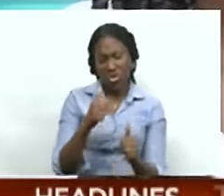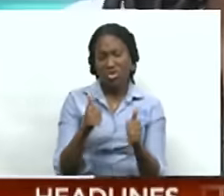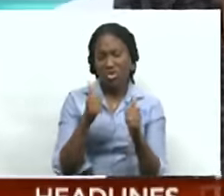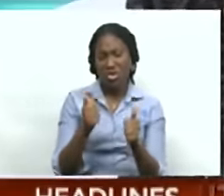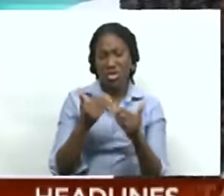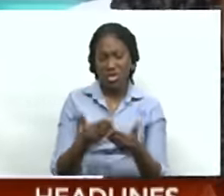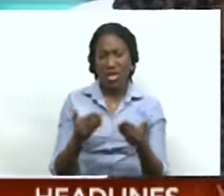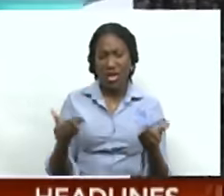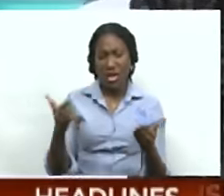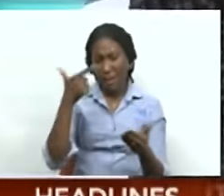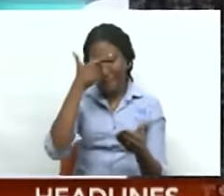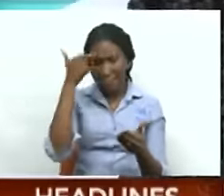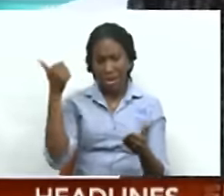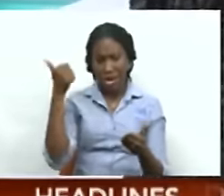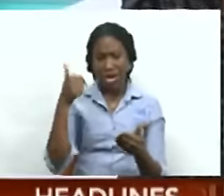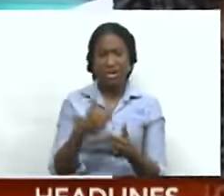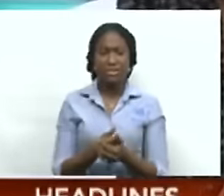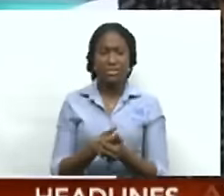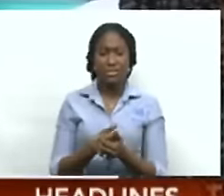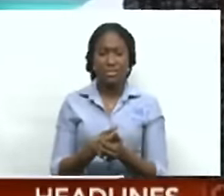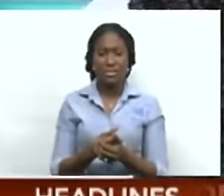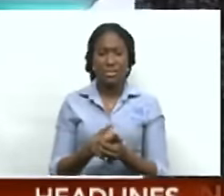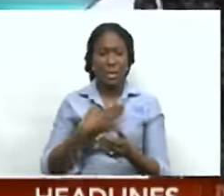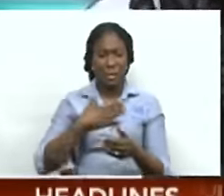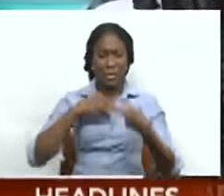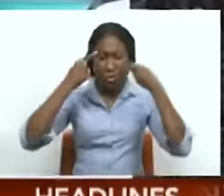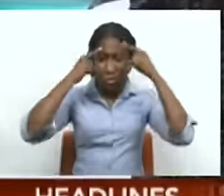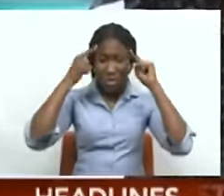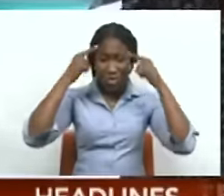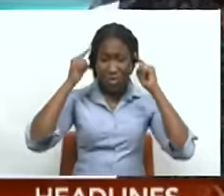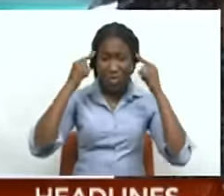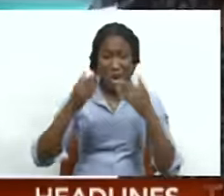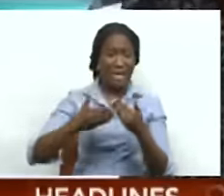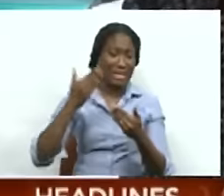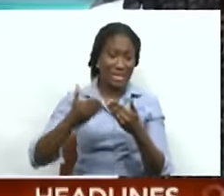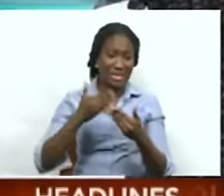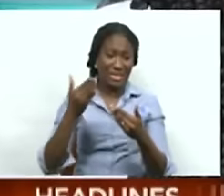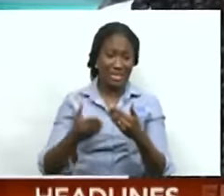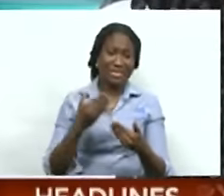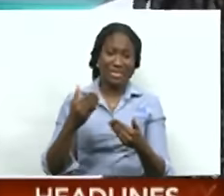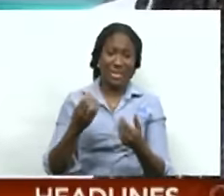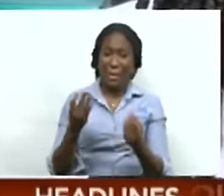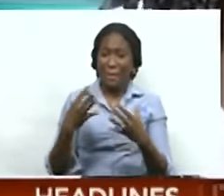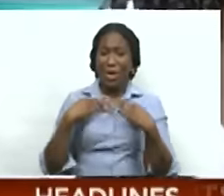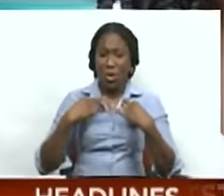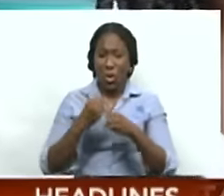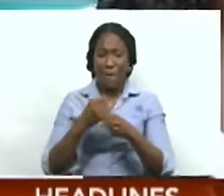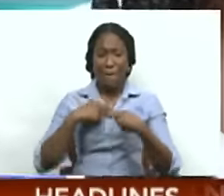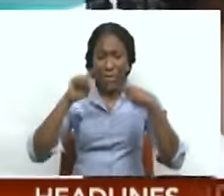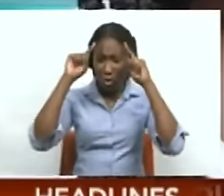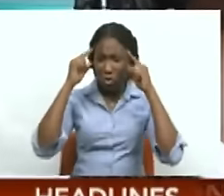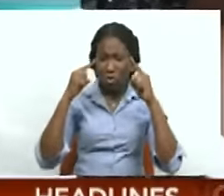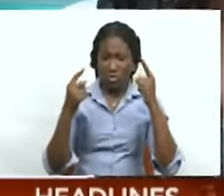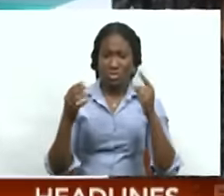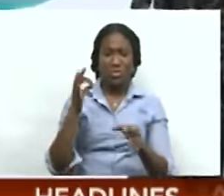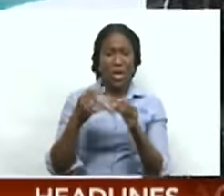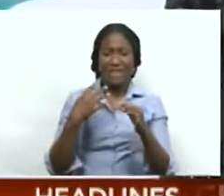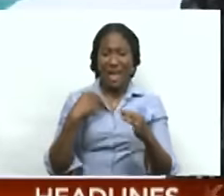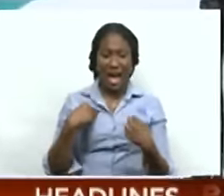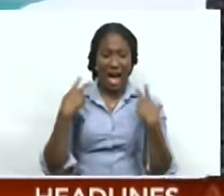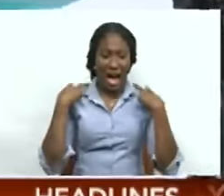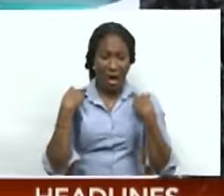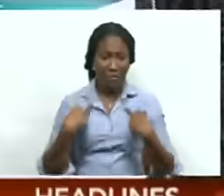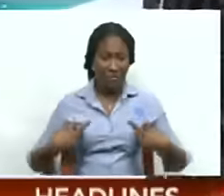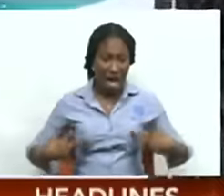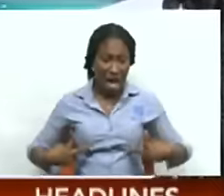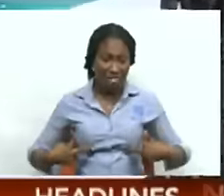of sweating problem. Having on a lot of clothes makes me sweat a lot. So if I could just come with a little vest, and not a short pants, but you know, a long